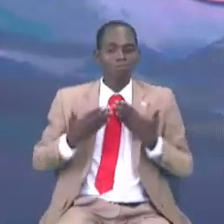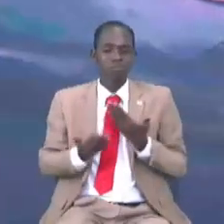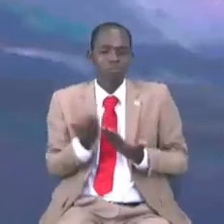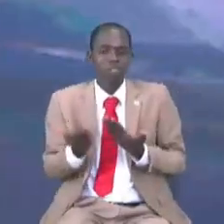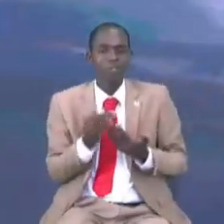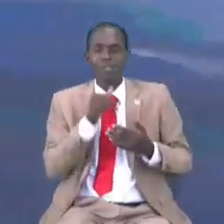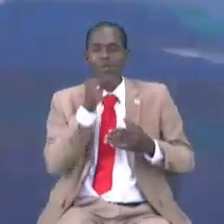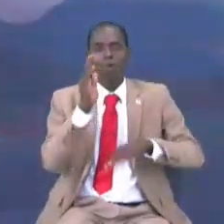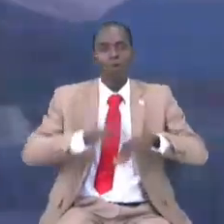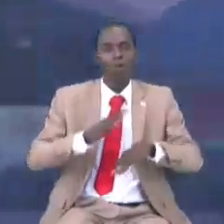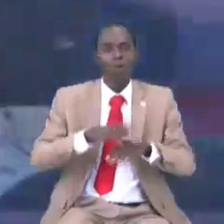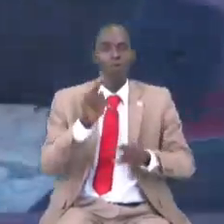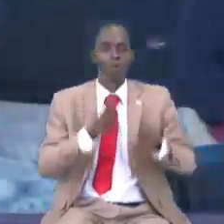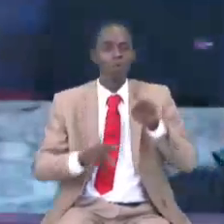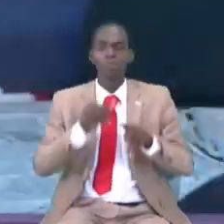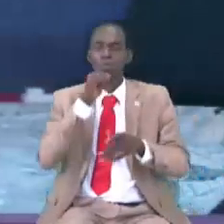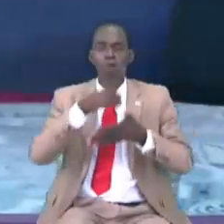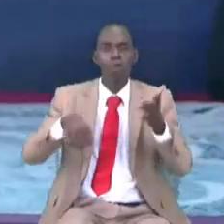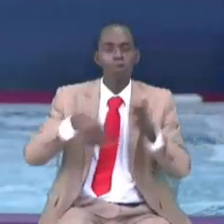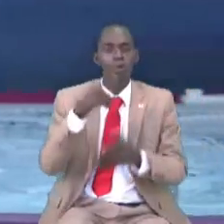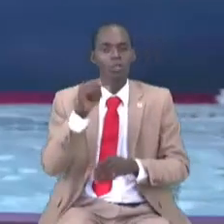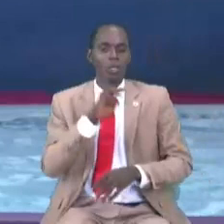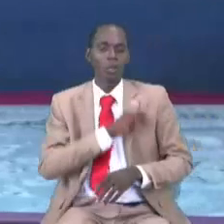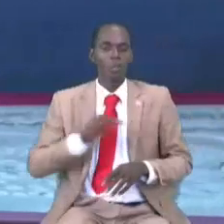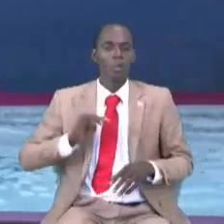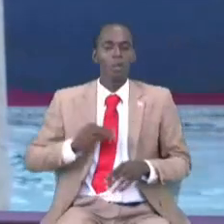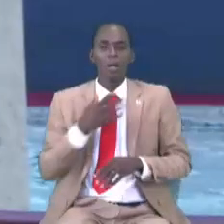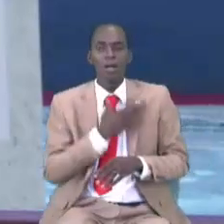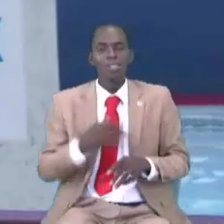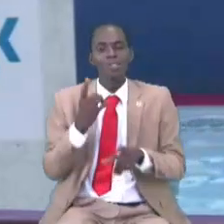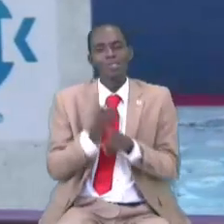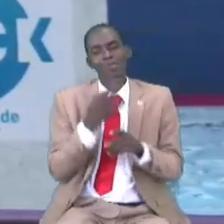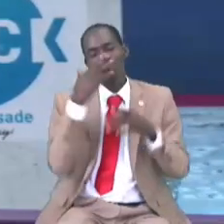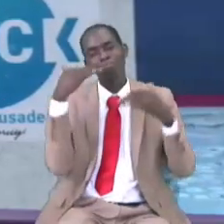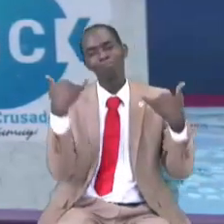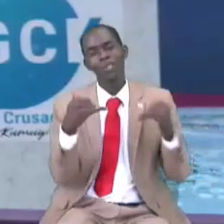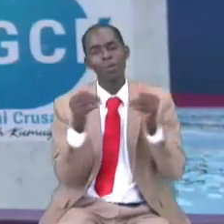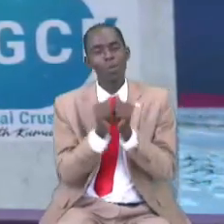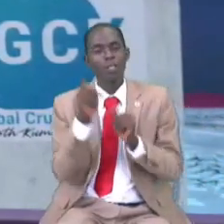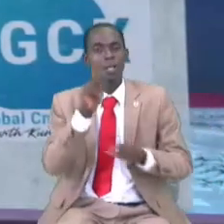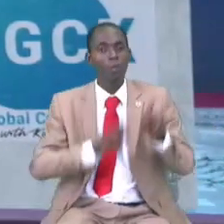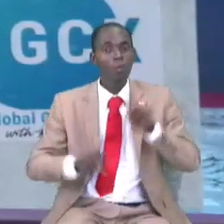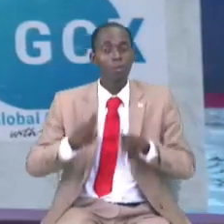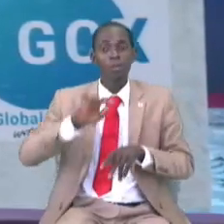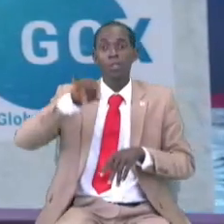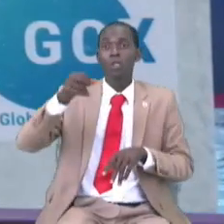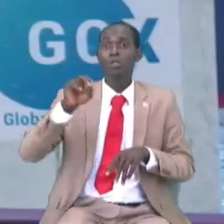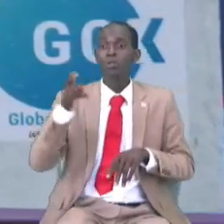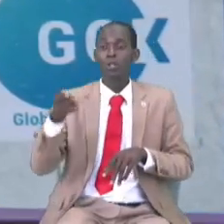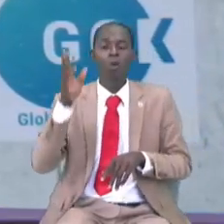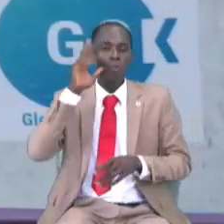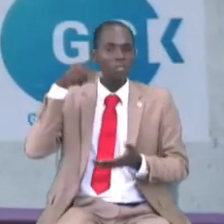people their back. Jonah will stand against the preachers, the prophets, the proclaimers,